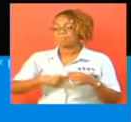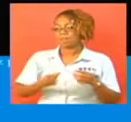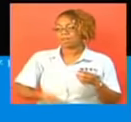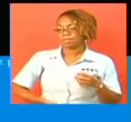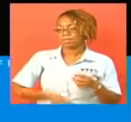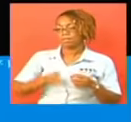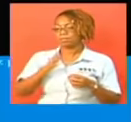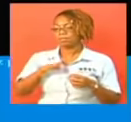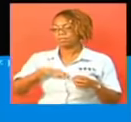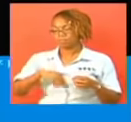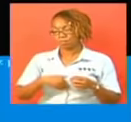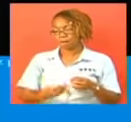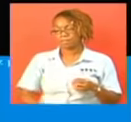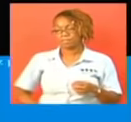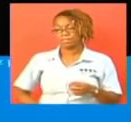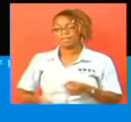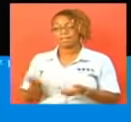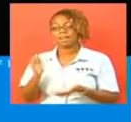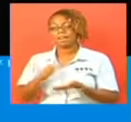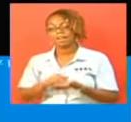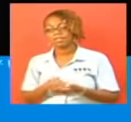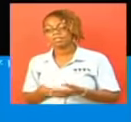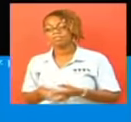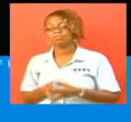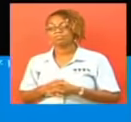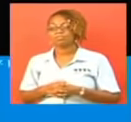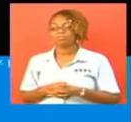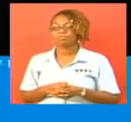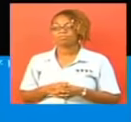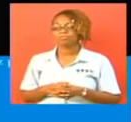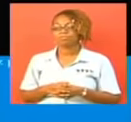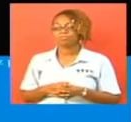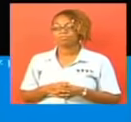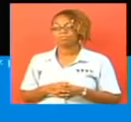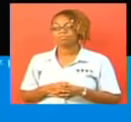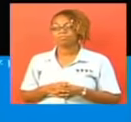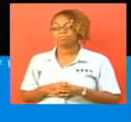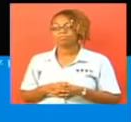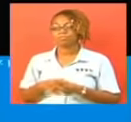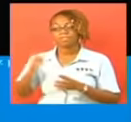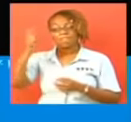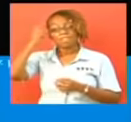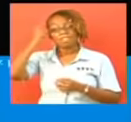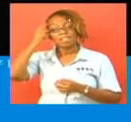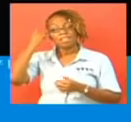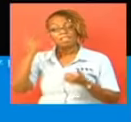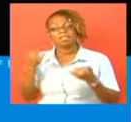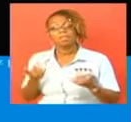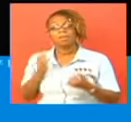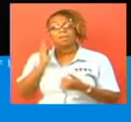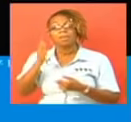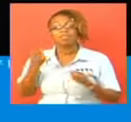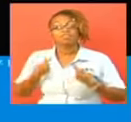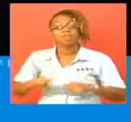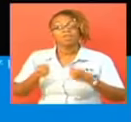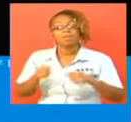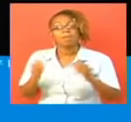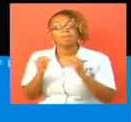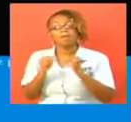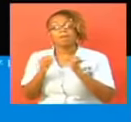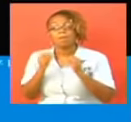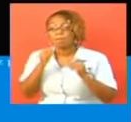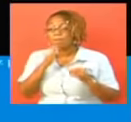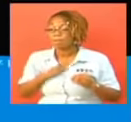be, bumped up in terms of getting their vaccines? Are they going to bump up on the priority list?